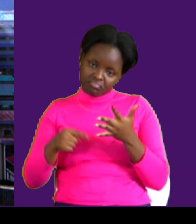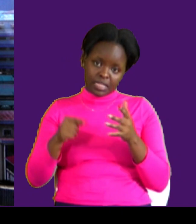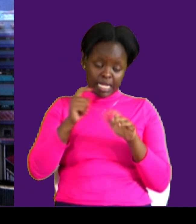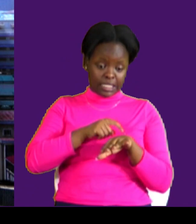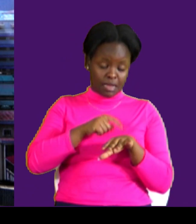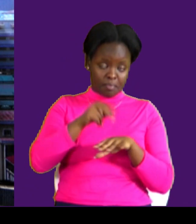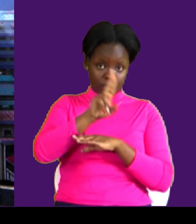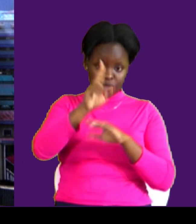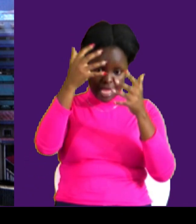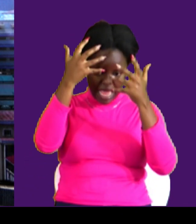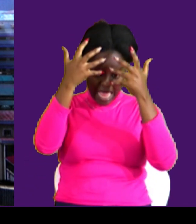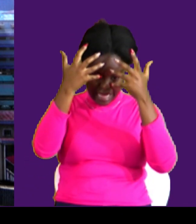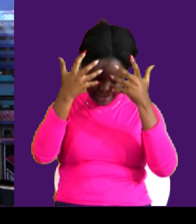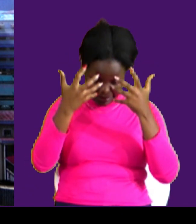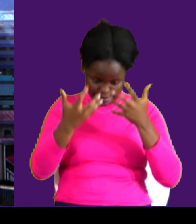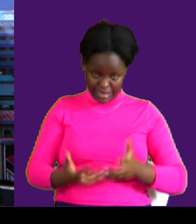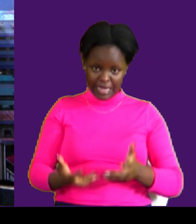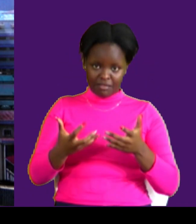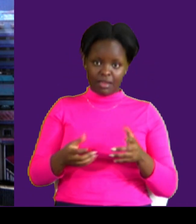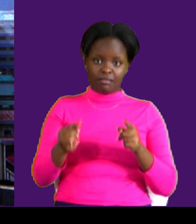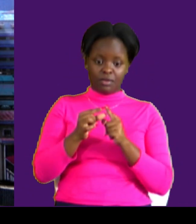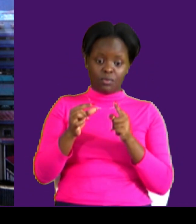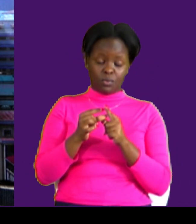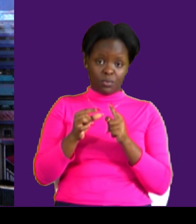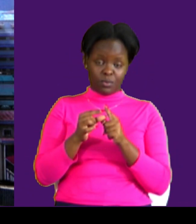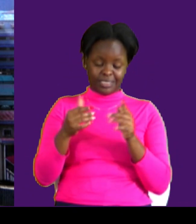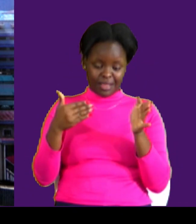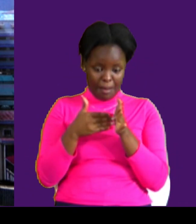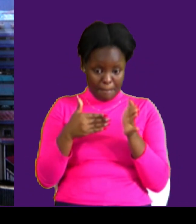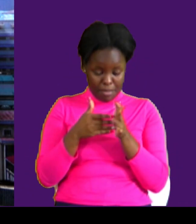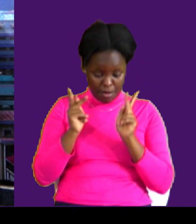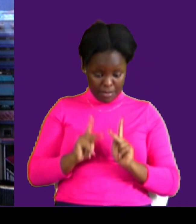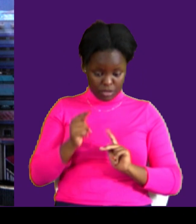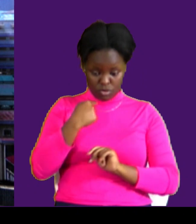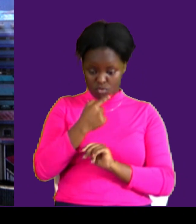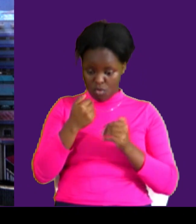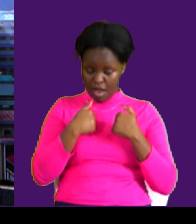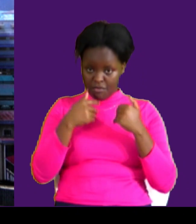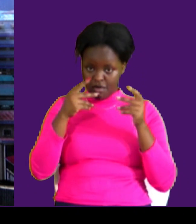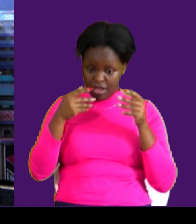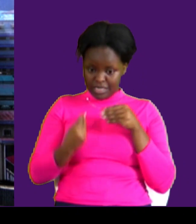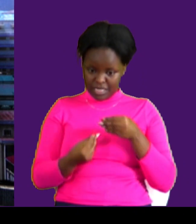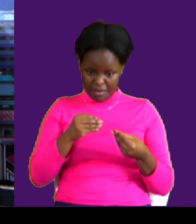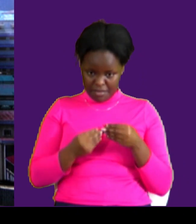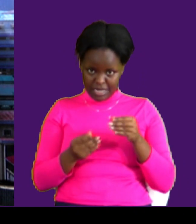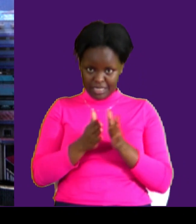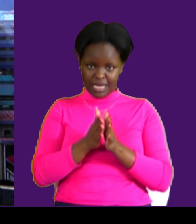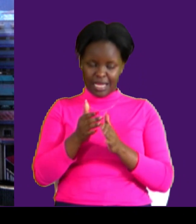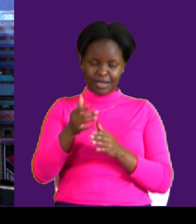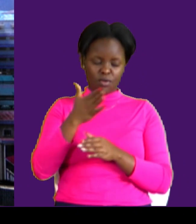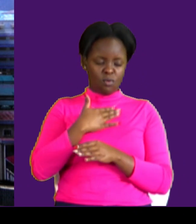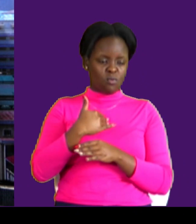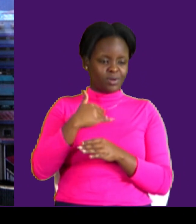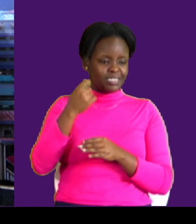words, it may be an hindrance to a person that has disability and was in urge